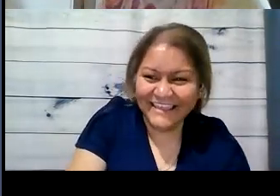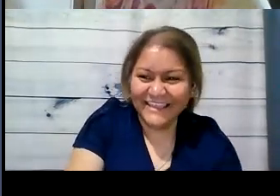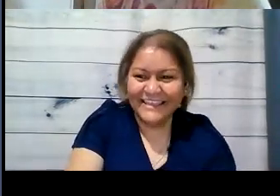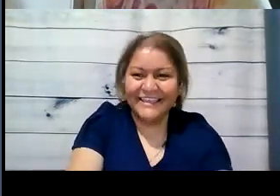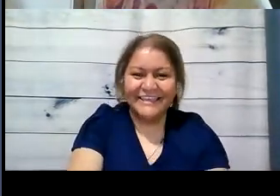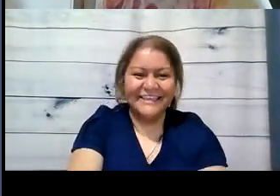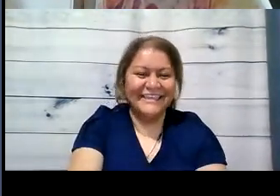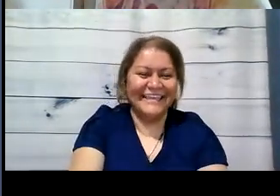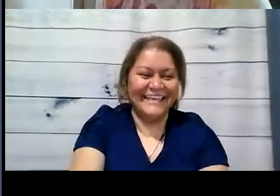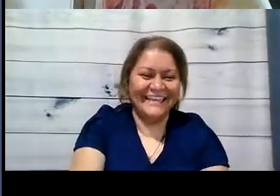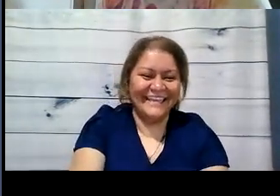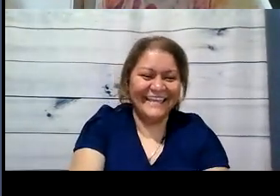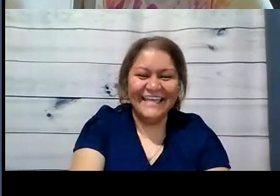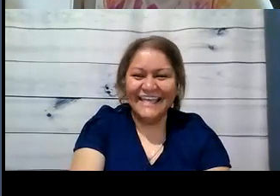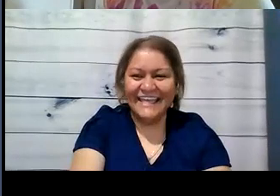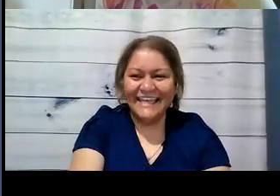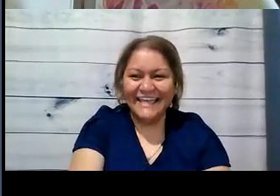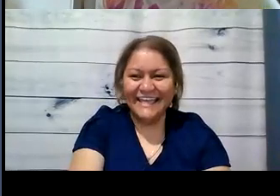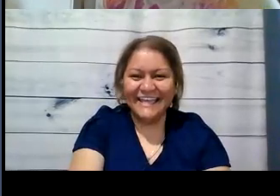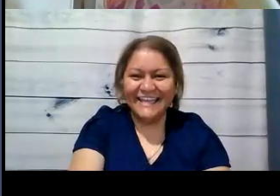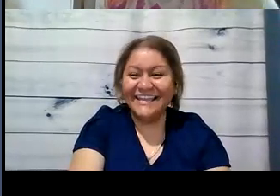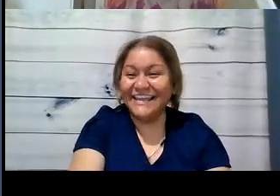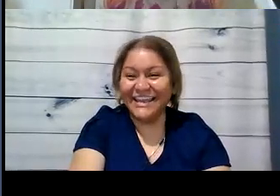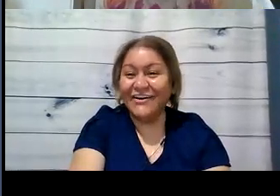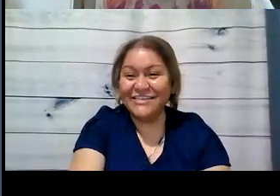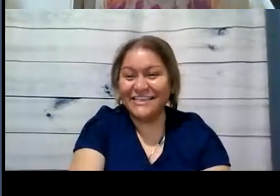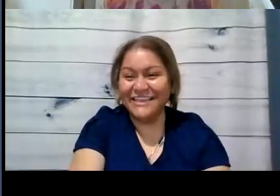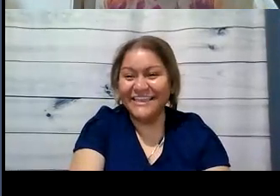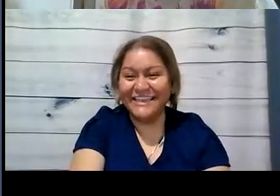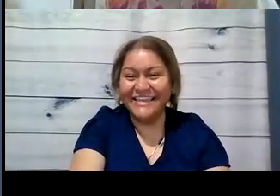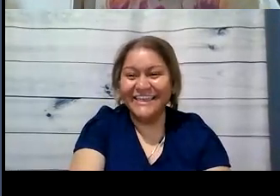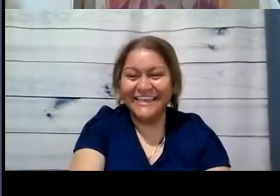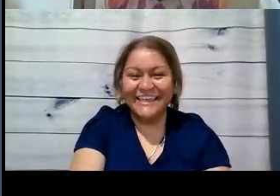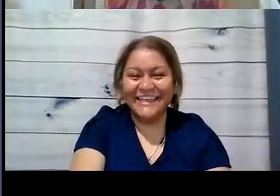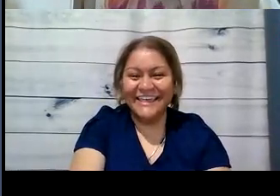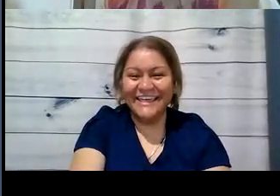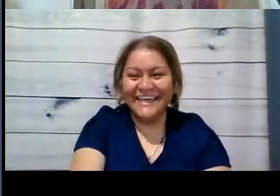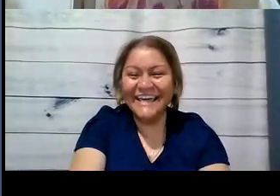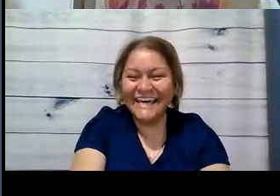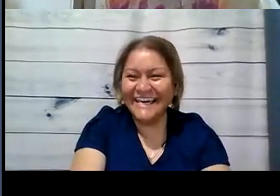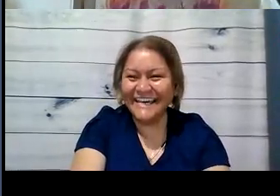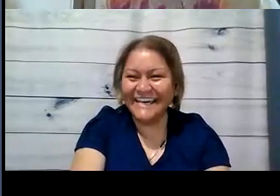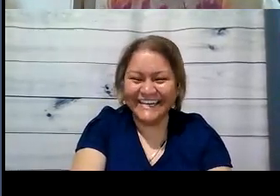Wow, great story. I never heard that before. I was on books there. I was like, oh.